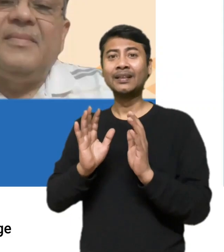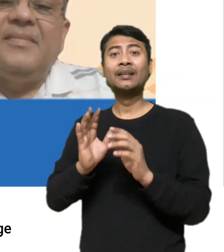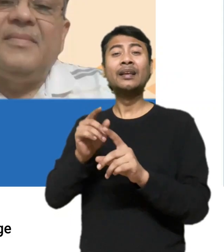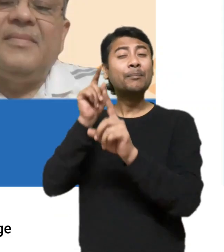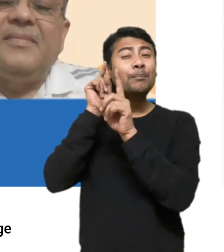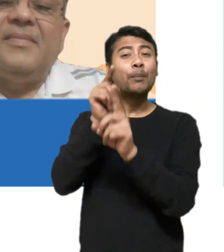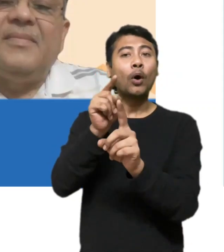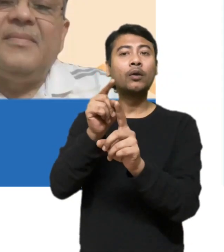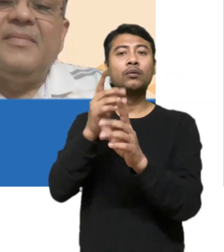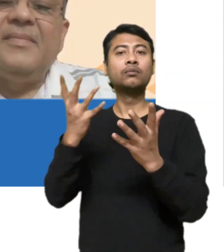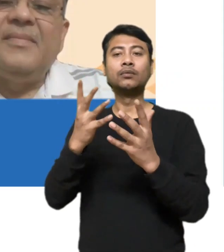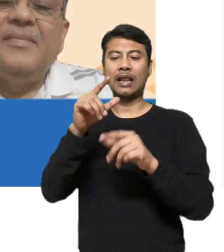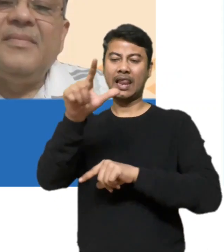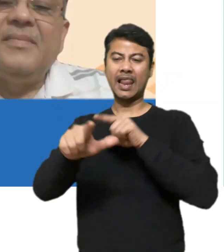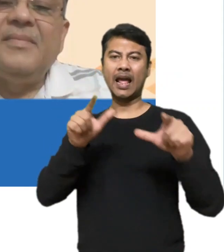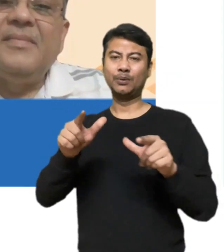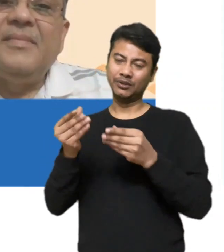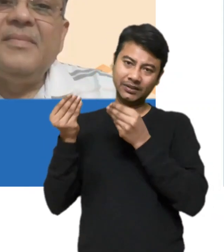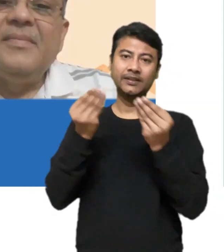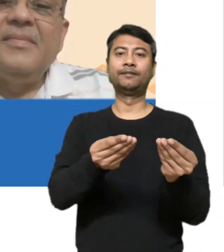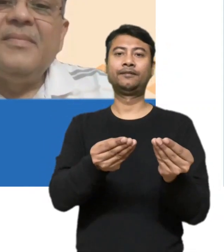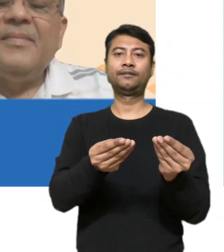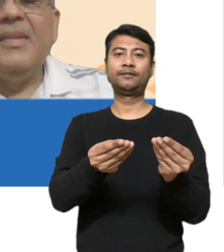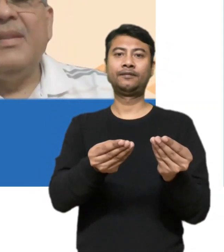the language.